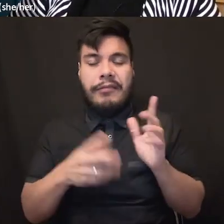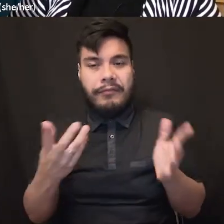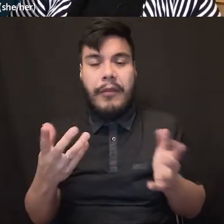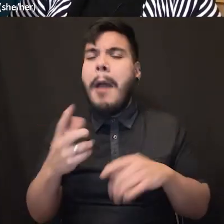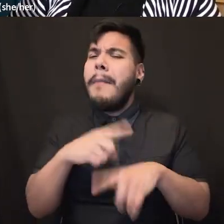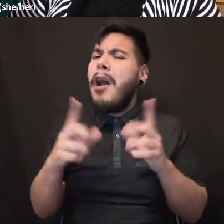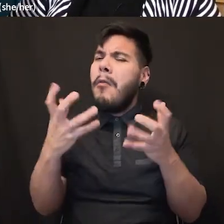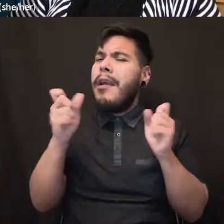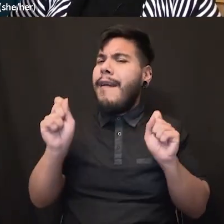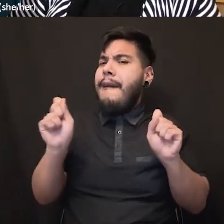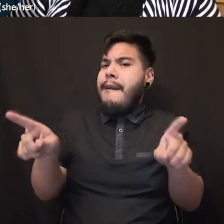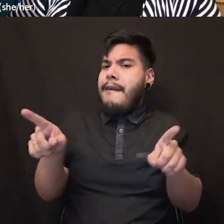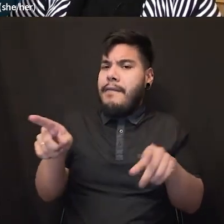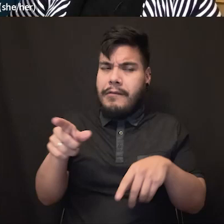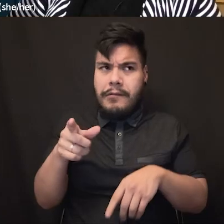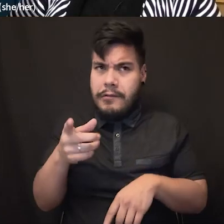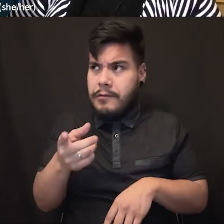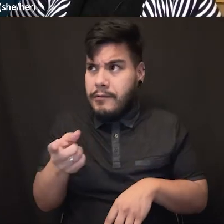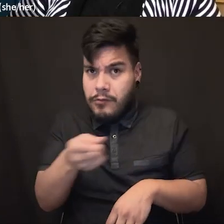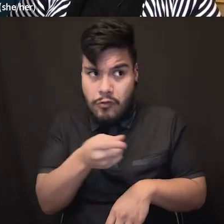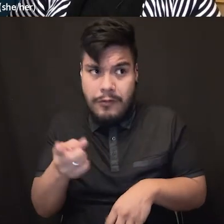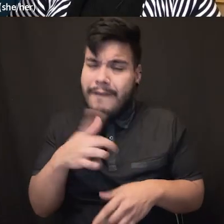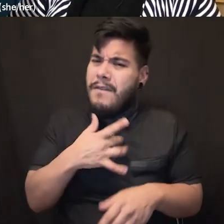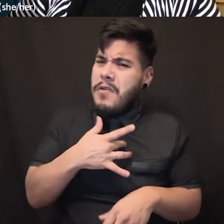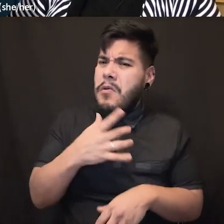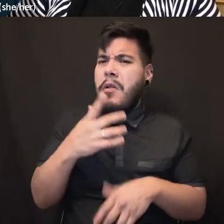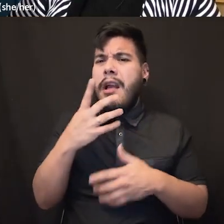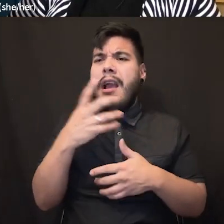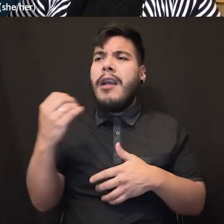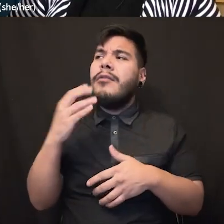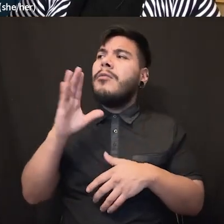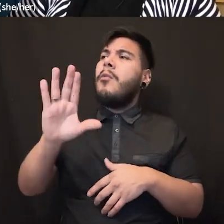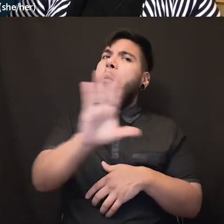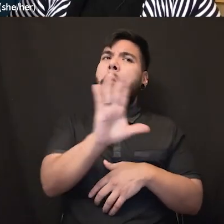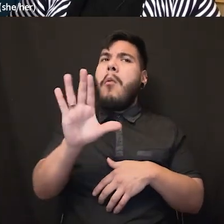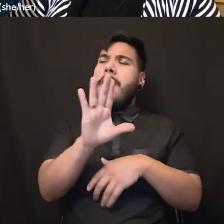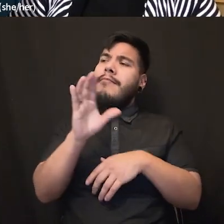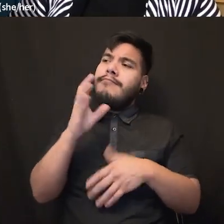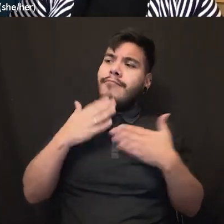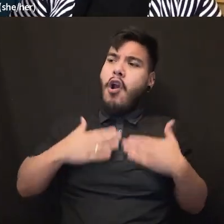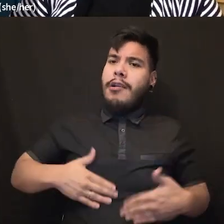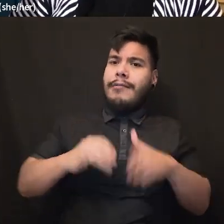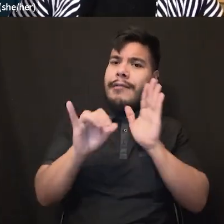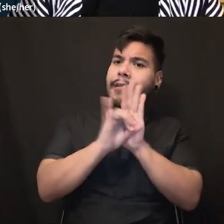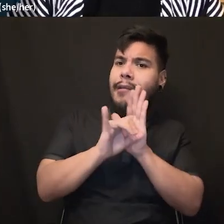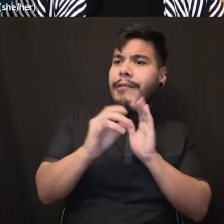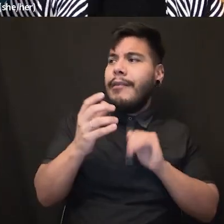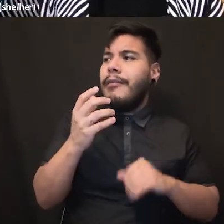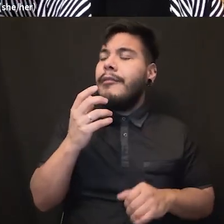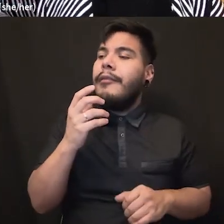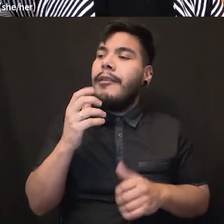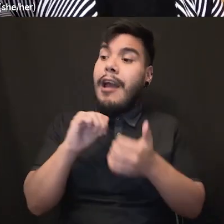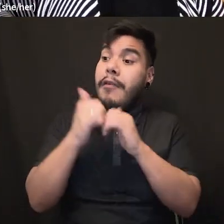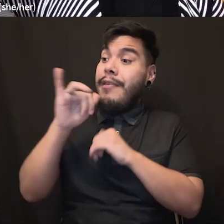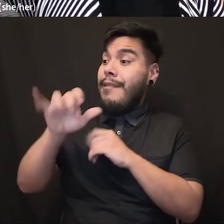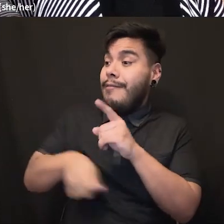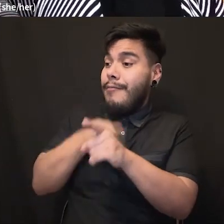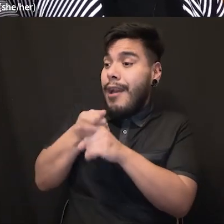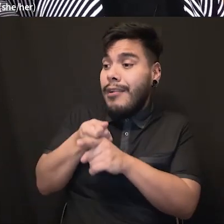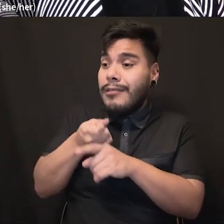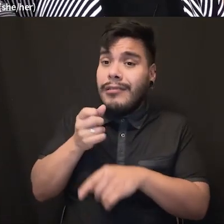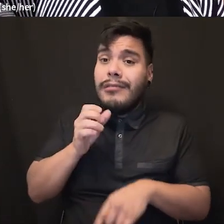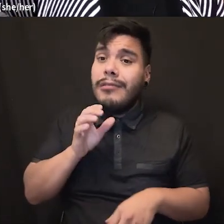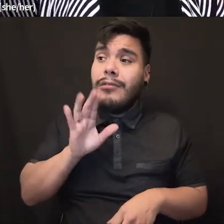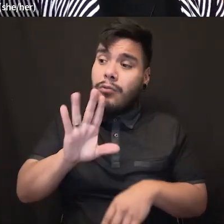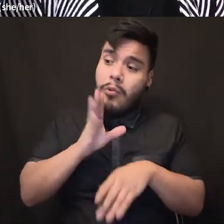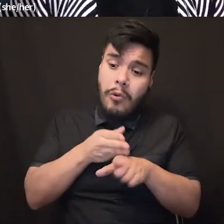that word and how like sort of what your body identity is like, and how that has impacted you